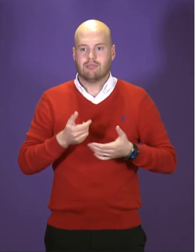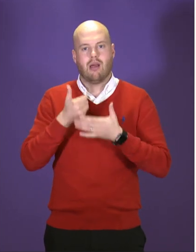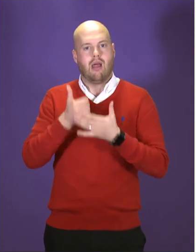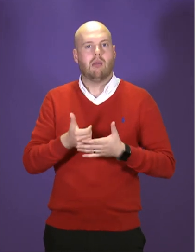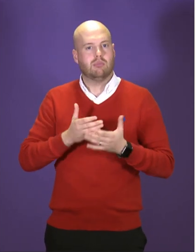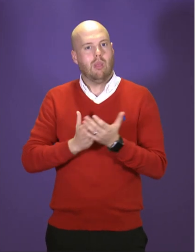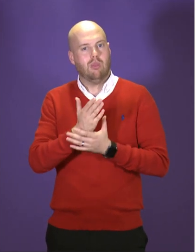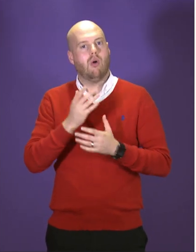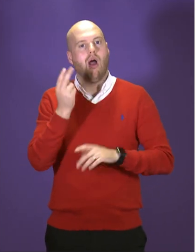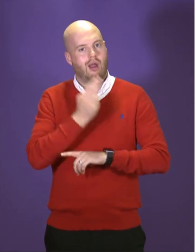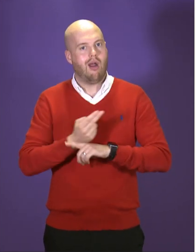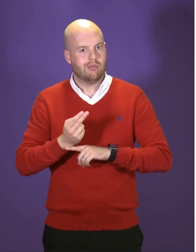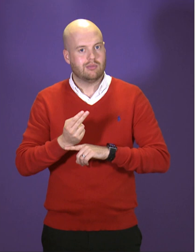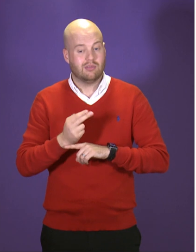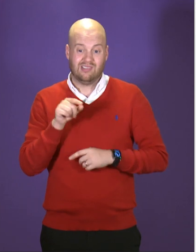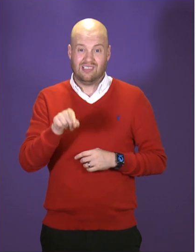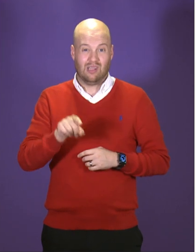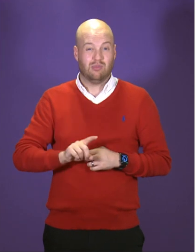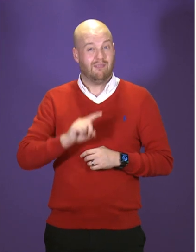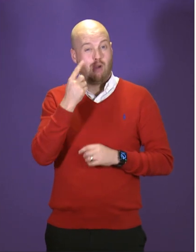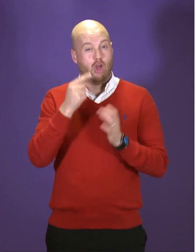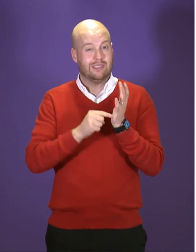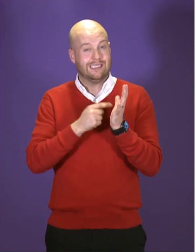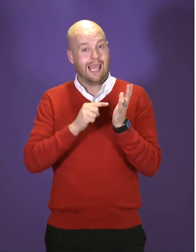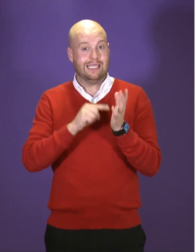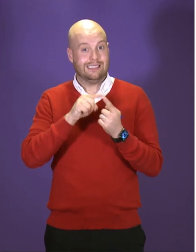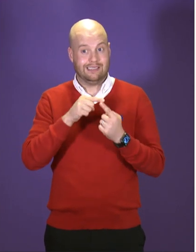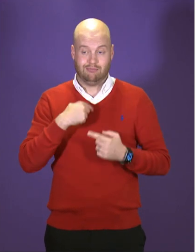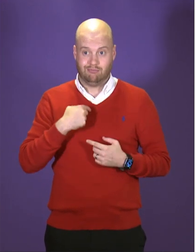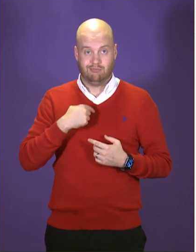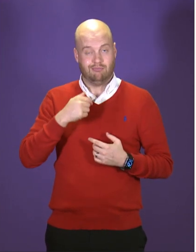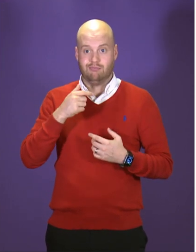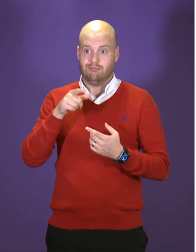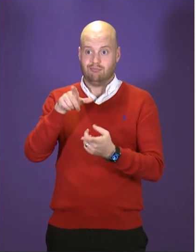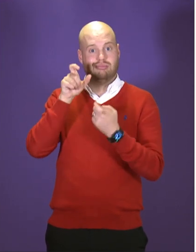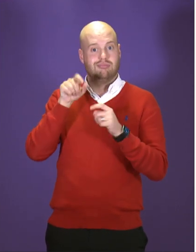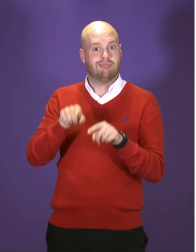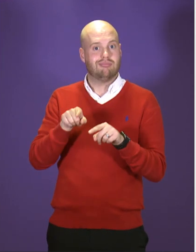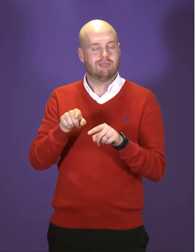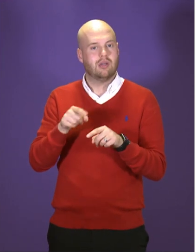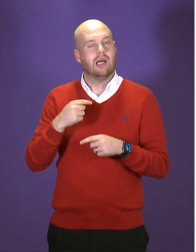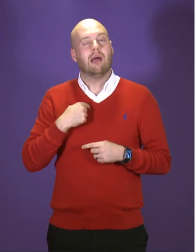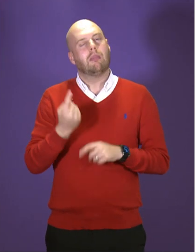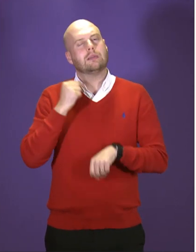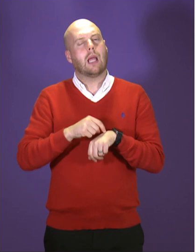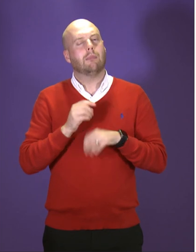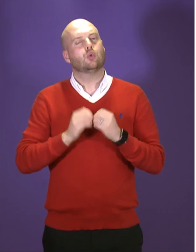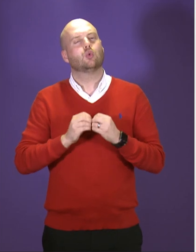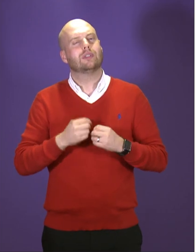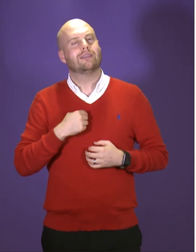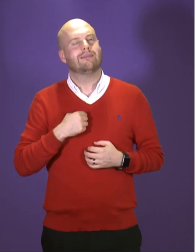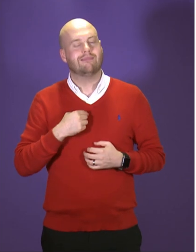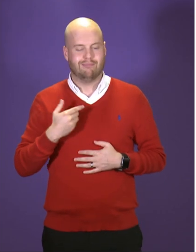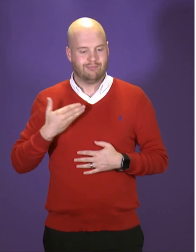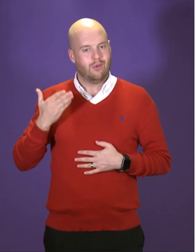know. I arrived as a student just as Tate opened, and my parents took me for my leaving home meal down